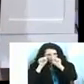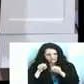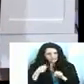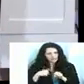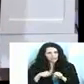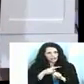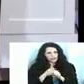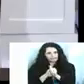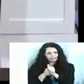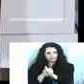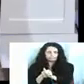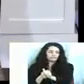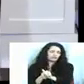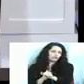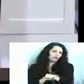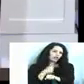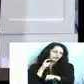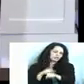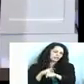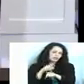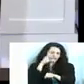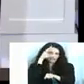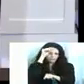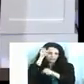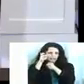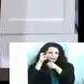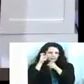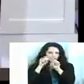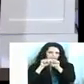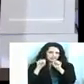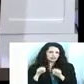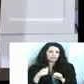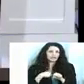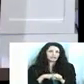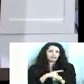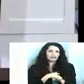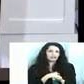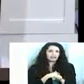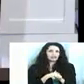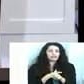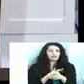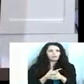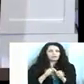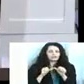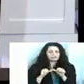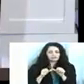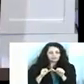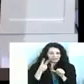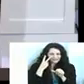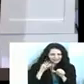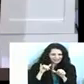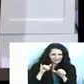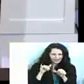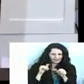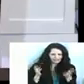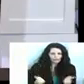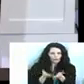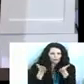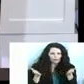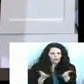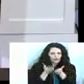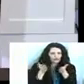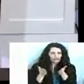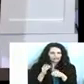too long. And a patriarchal system that also breeds homophobia and racism and all of the other isms that continue